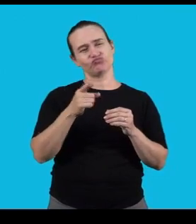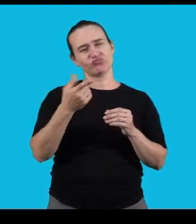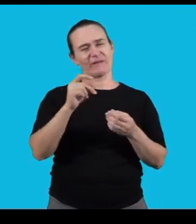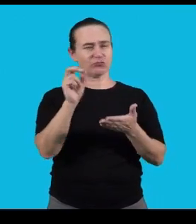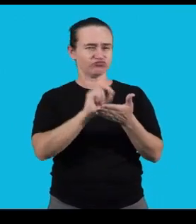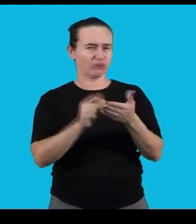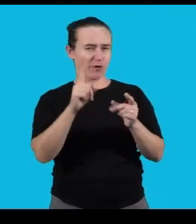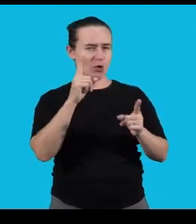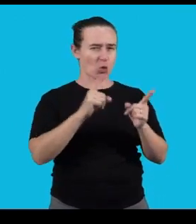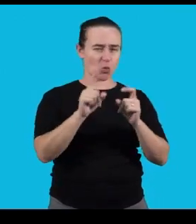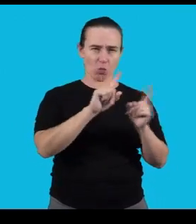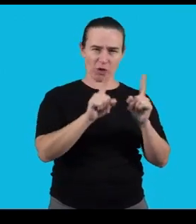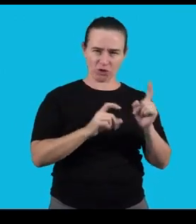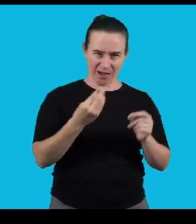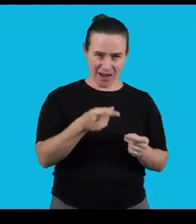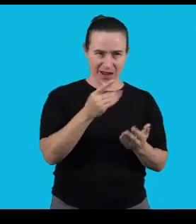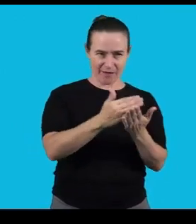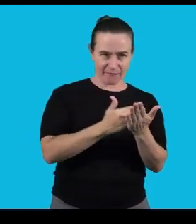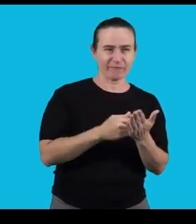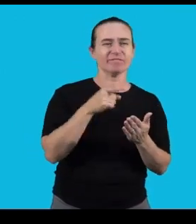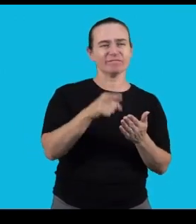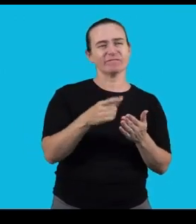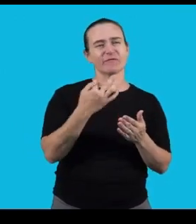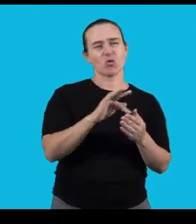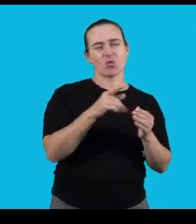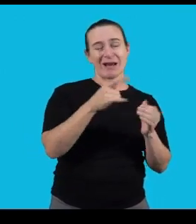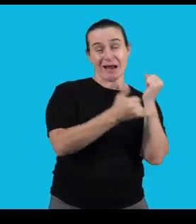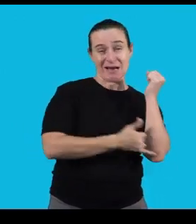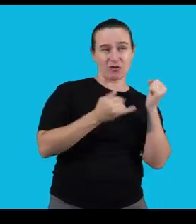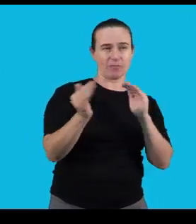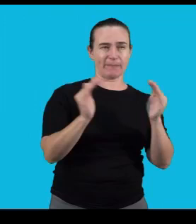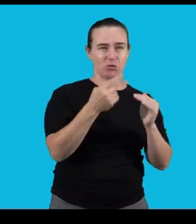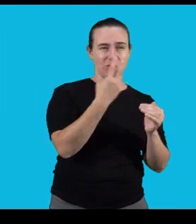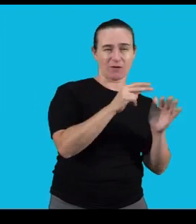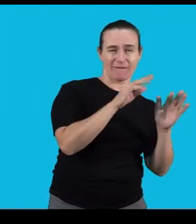from 2014 to 2018 to establish the number of factory